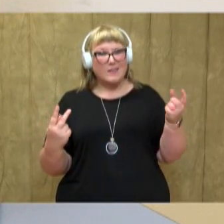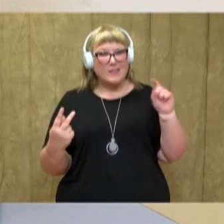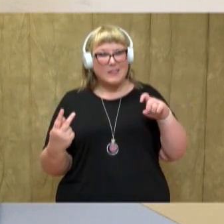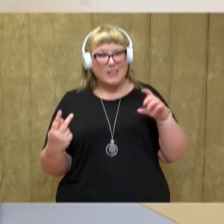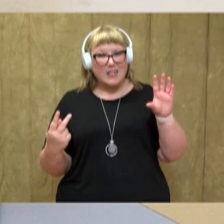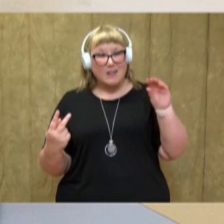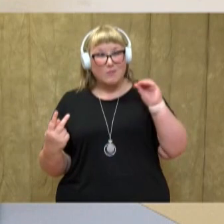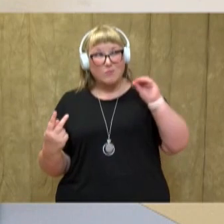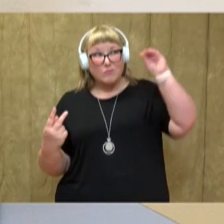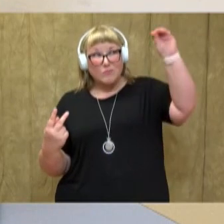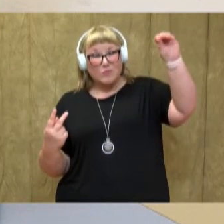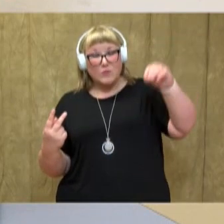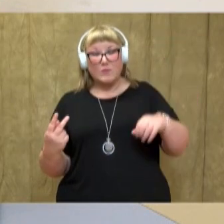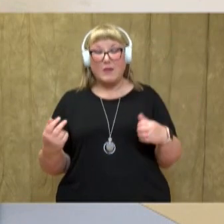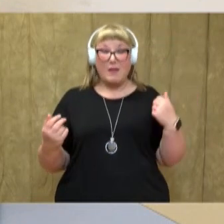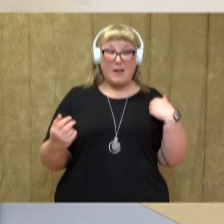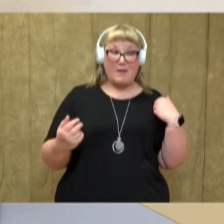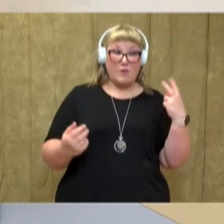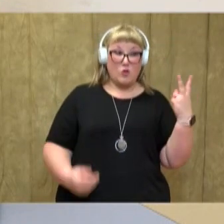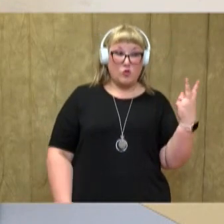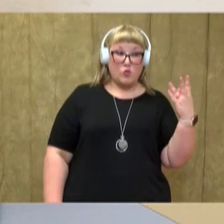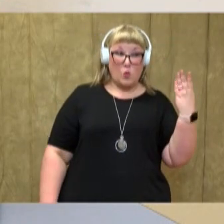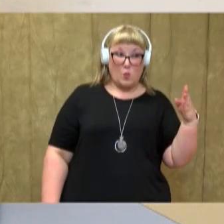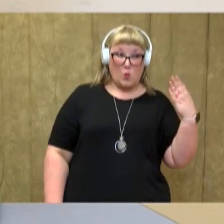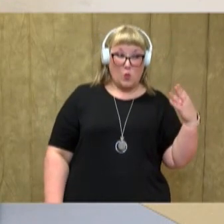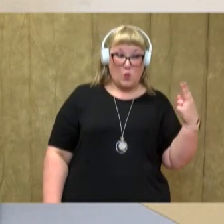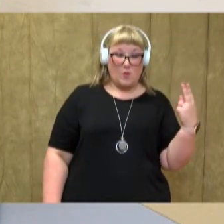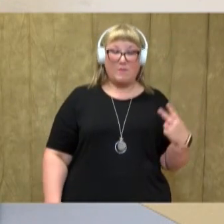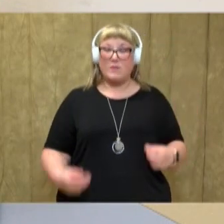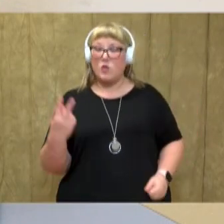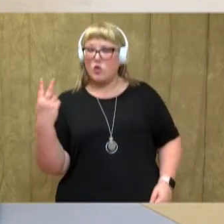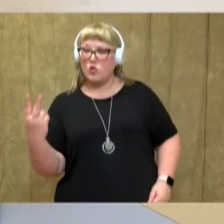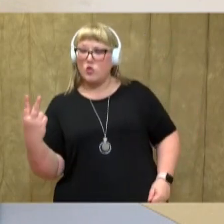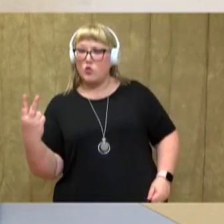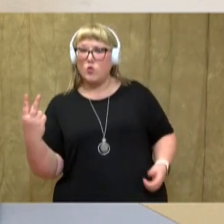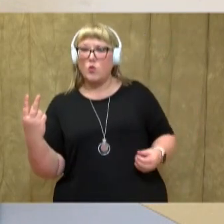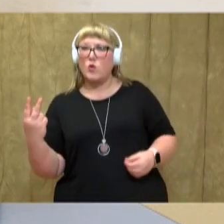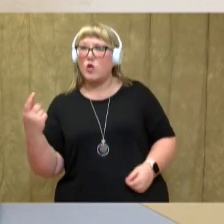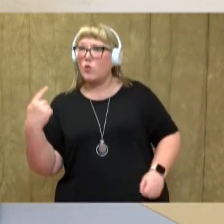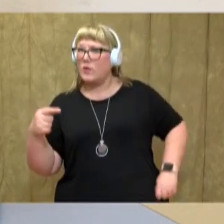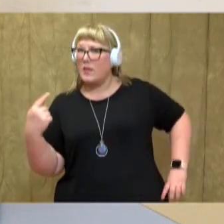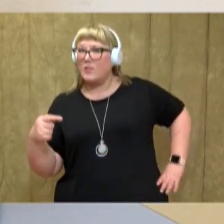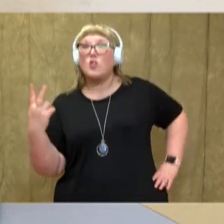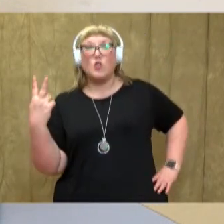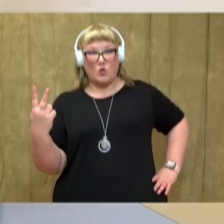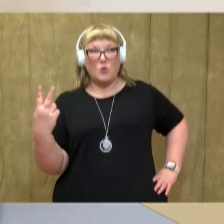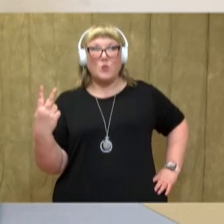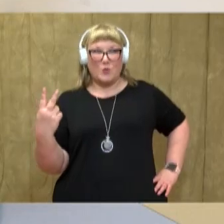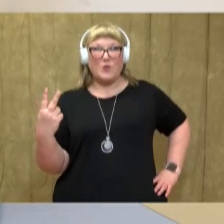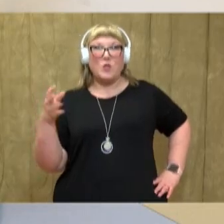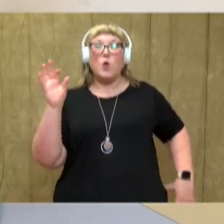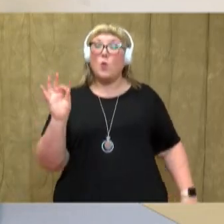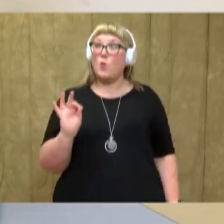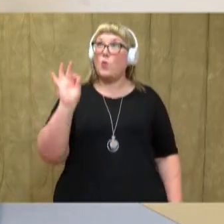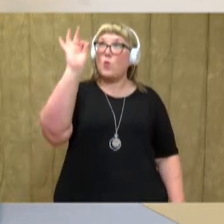to add? I have 2 blue dots, and I need to add 2 green dots. Very